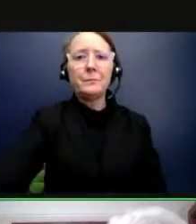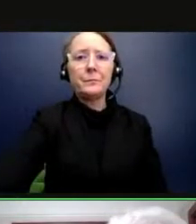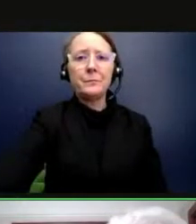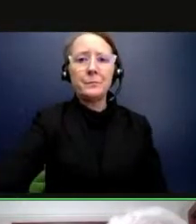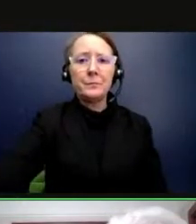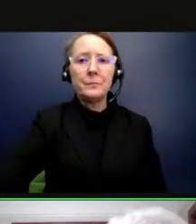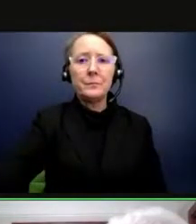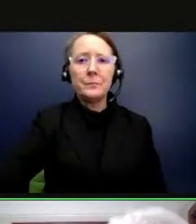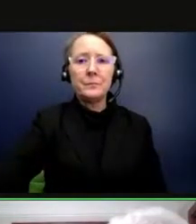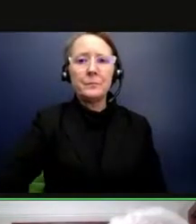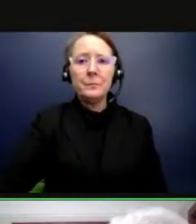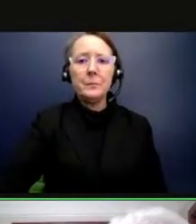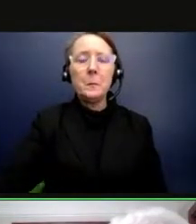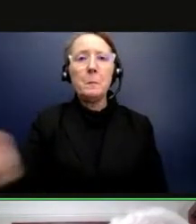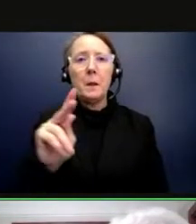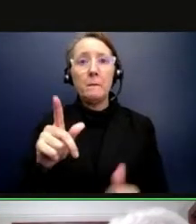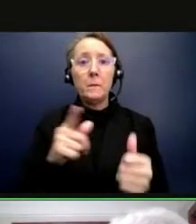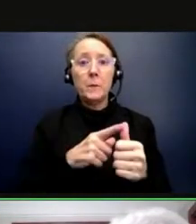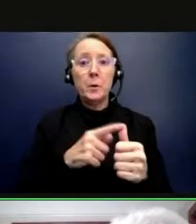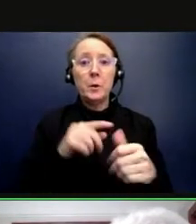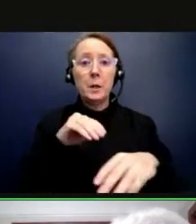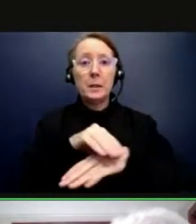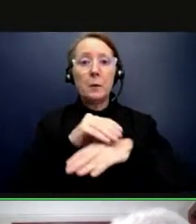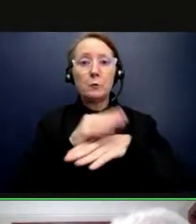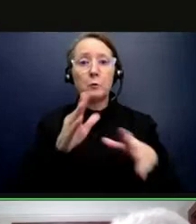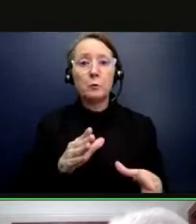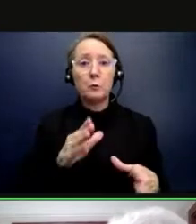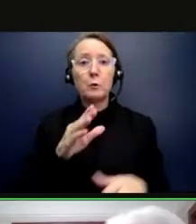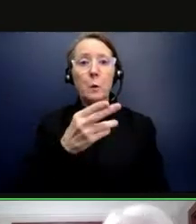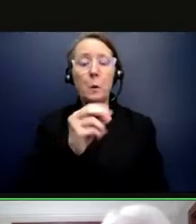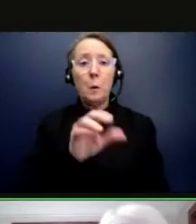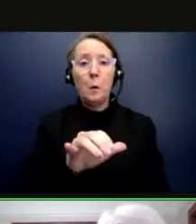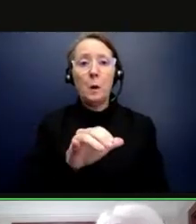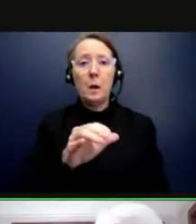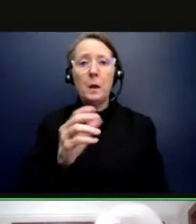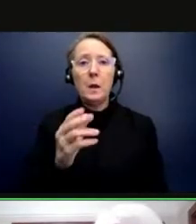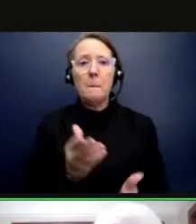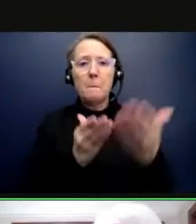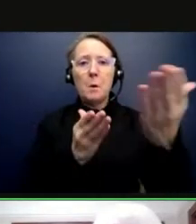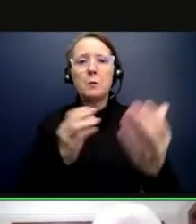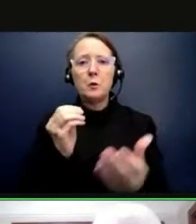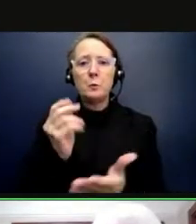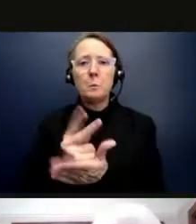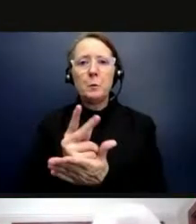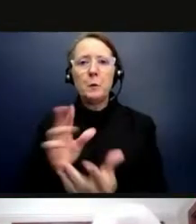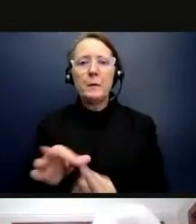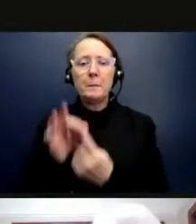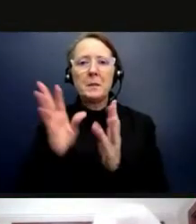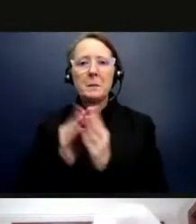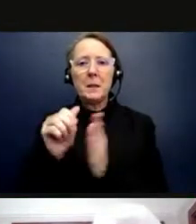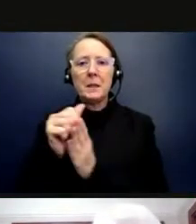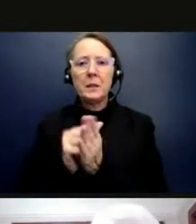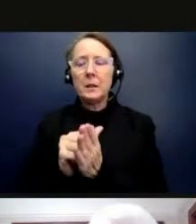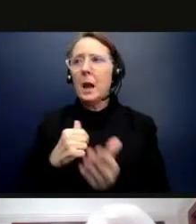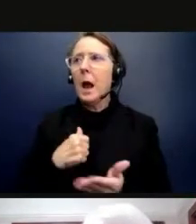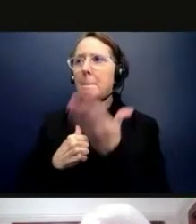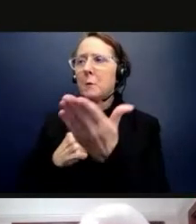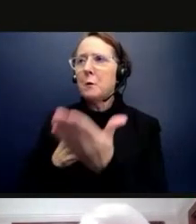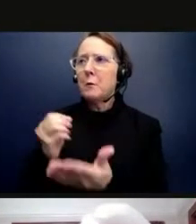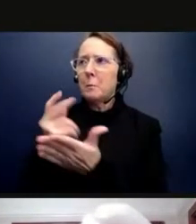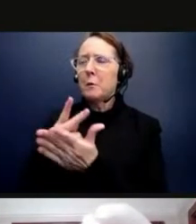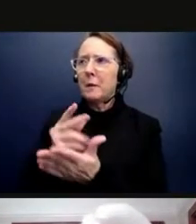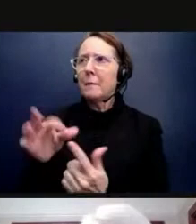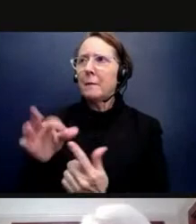Okay, Councillor Hoy, a motion to approve the special meeting agenda. I move approval of the special meeting agenda.